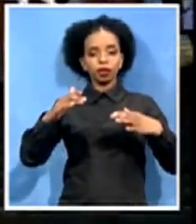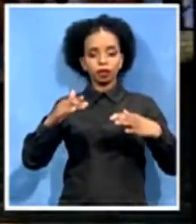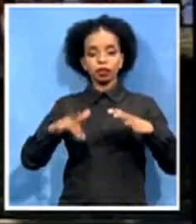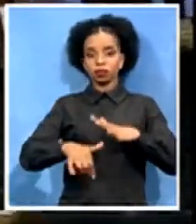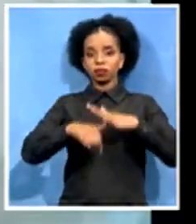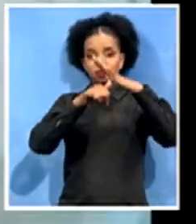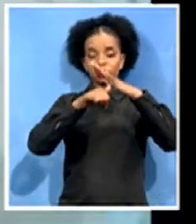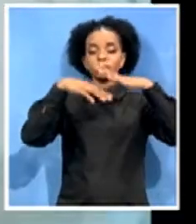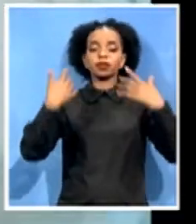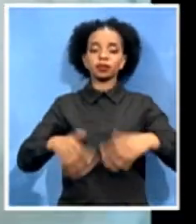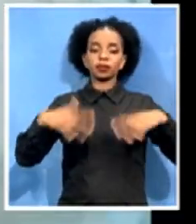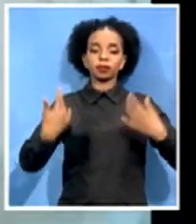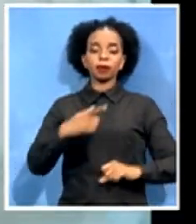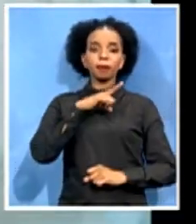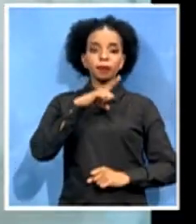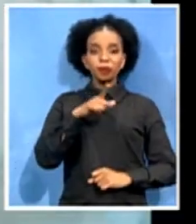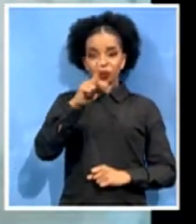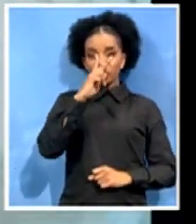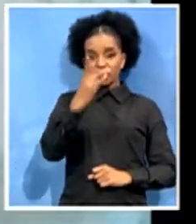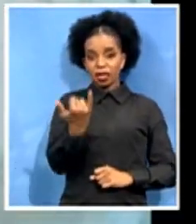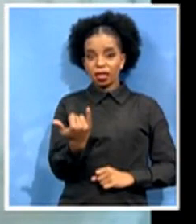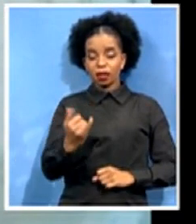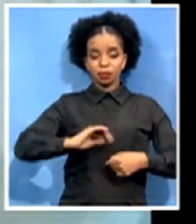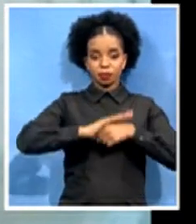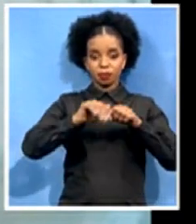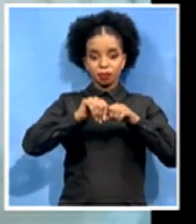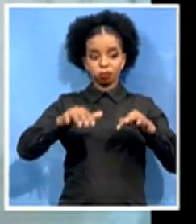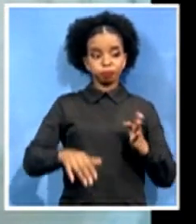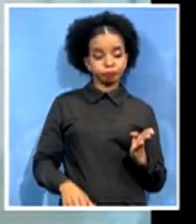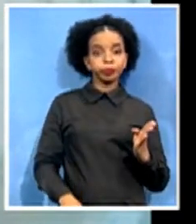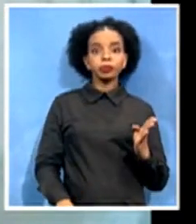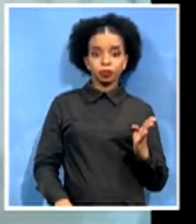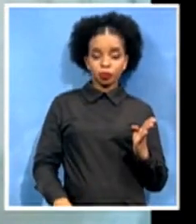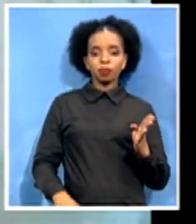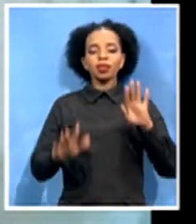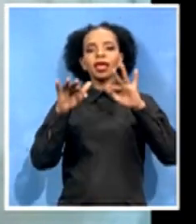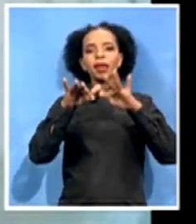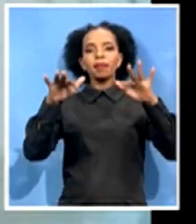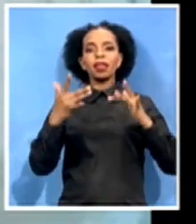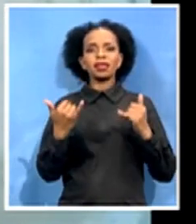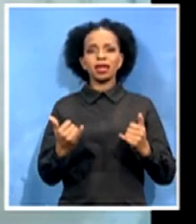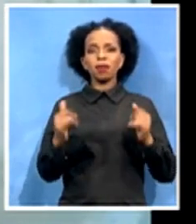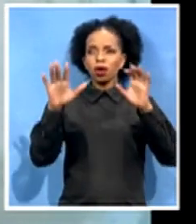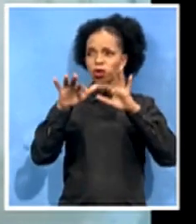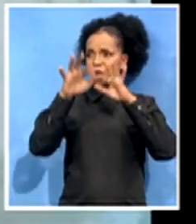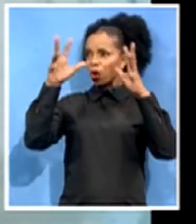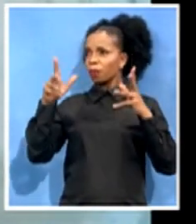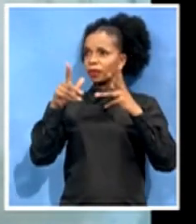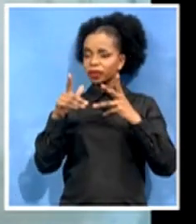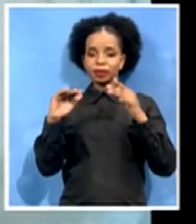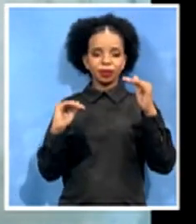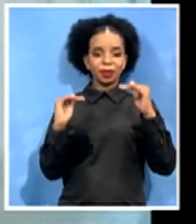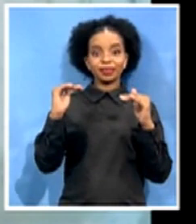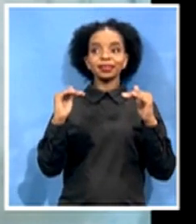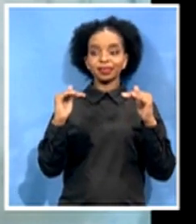pandemic now, with the COVID-19, the way it's equalized us globally. What happens in China affects me in Cape Town. It affects me. What happens